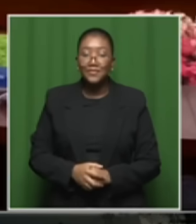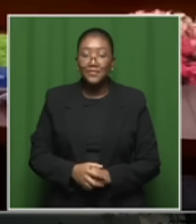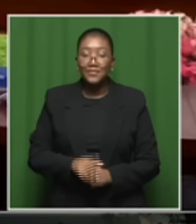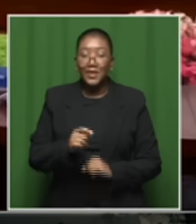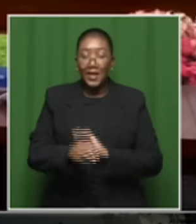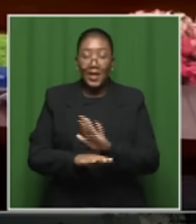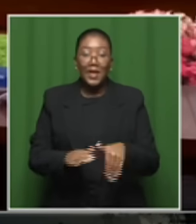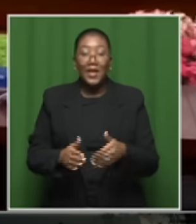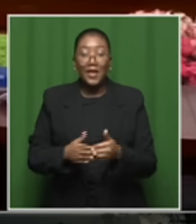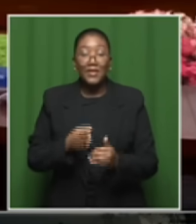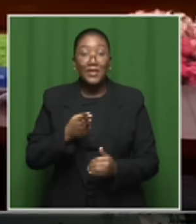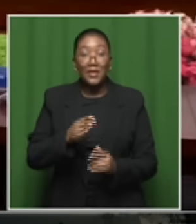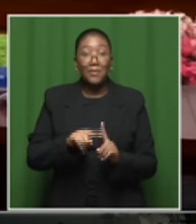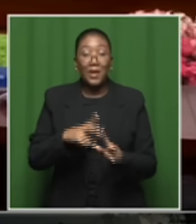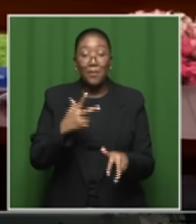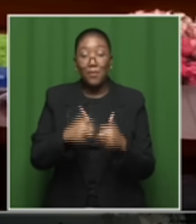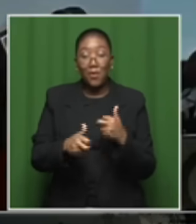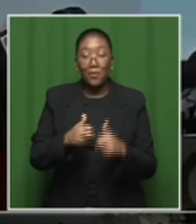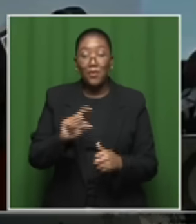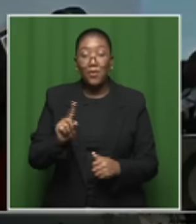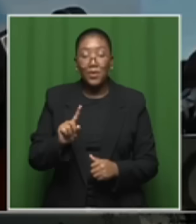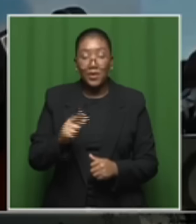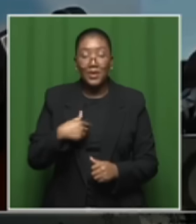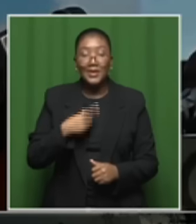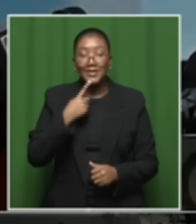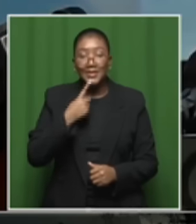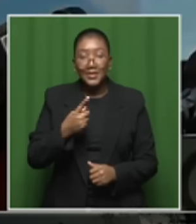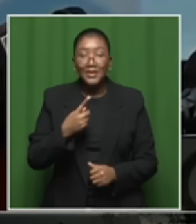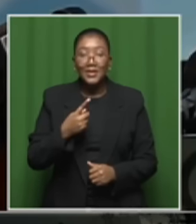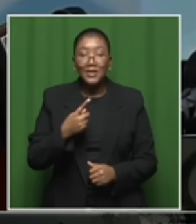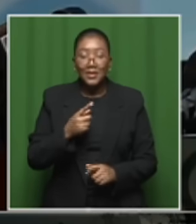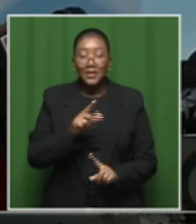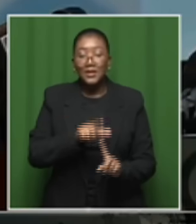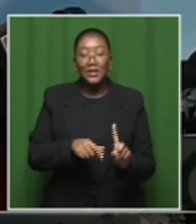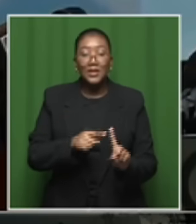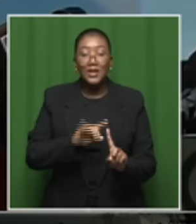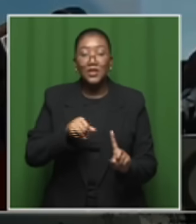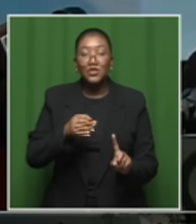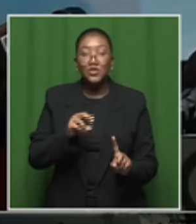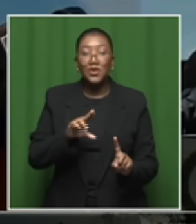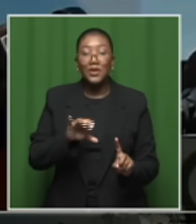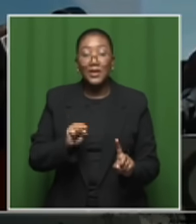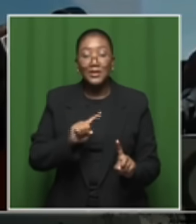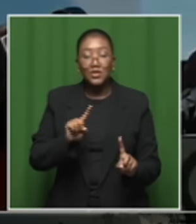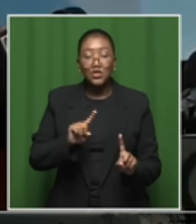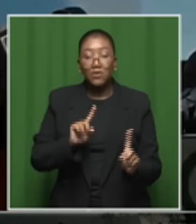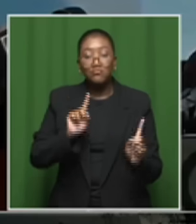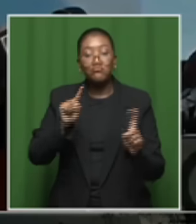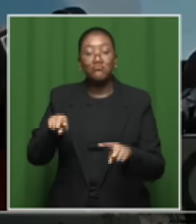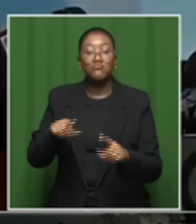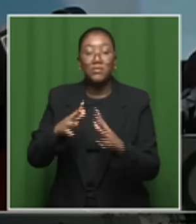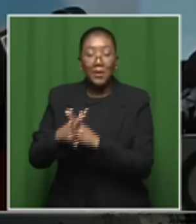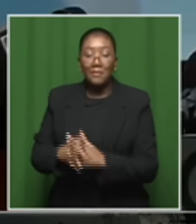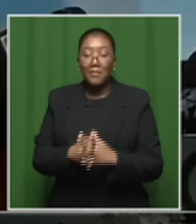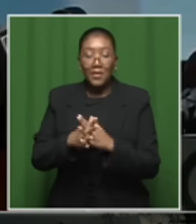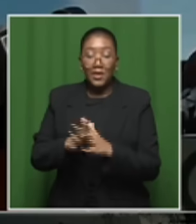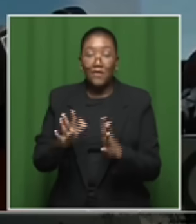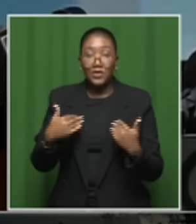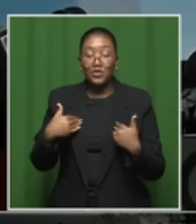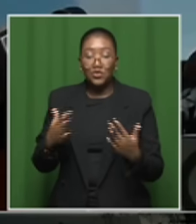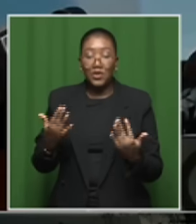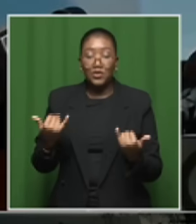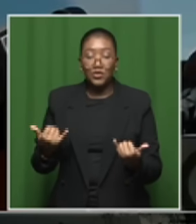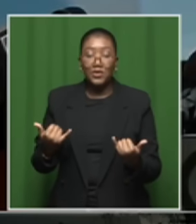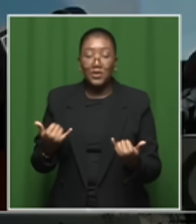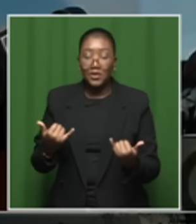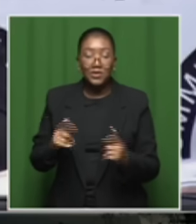The issue is, that's why I'm saying the issue of Mcebisi not going to U.S., it didn't start today. Yeah.